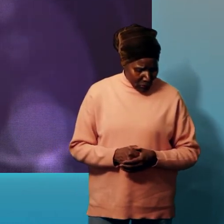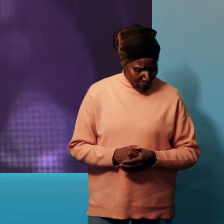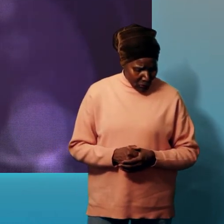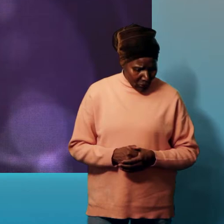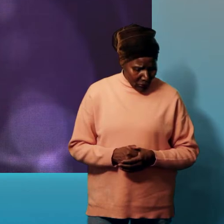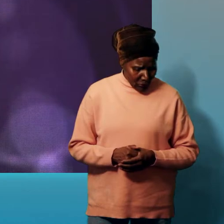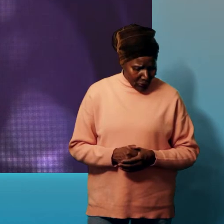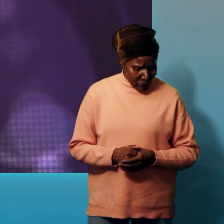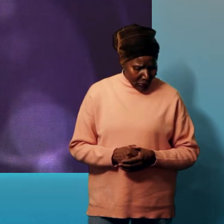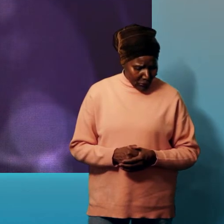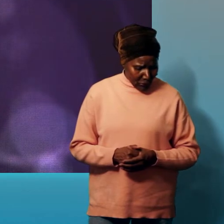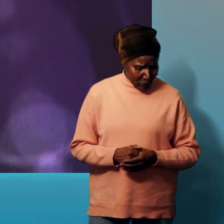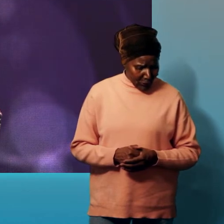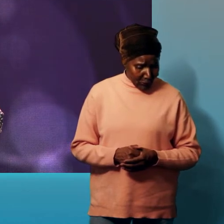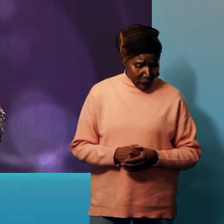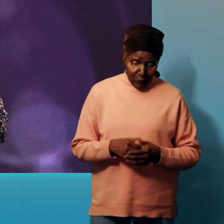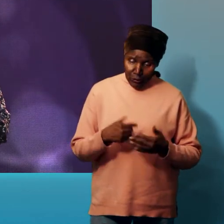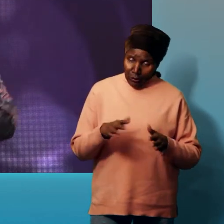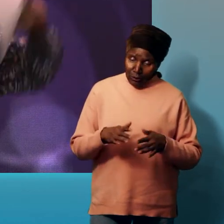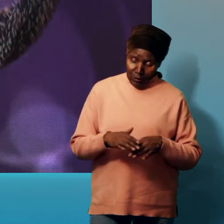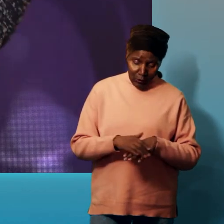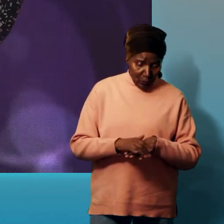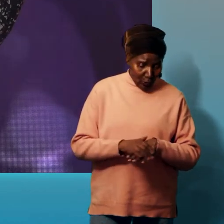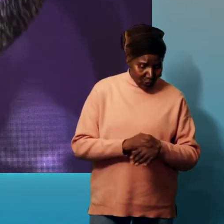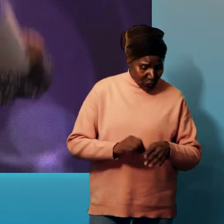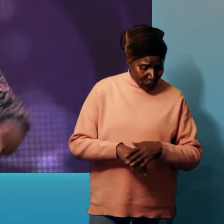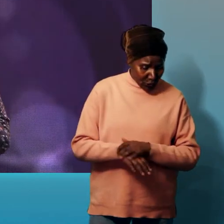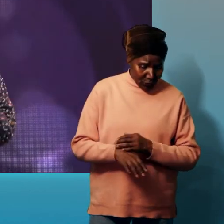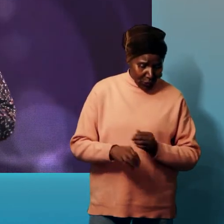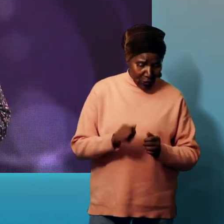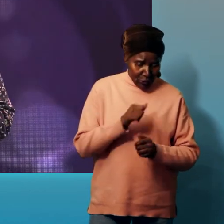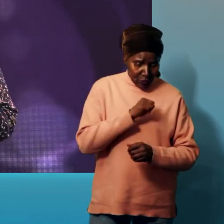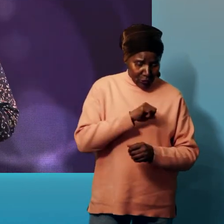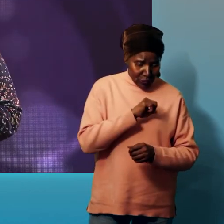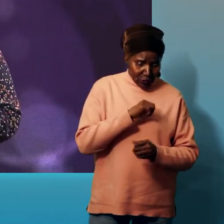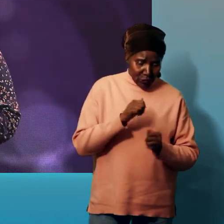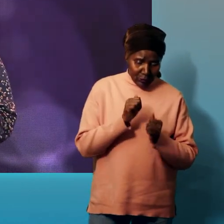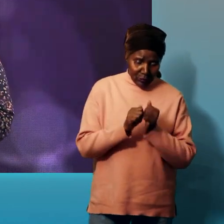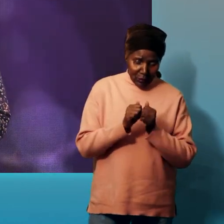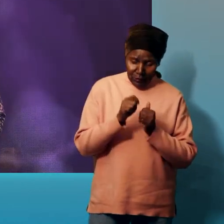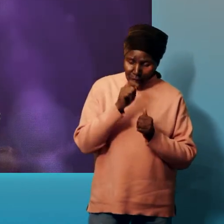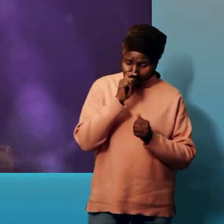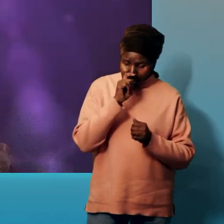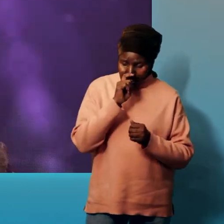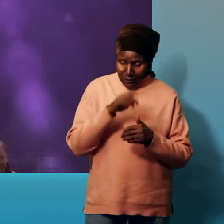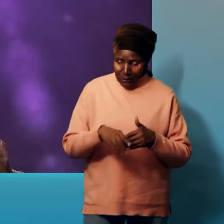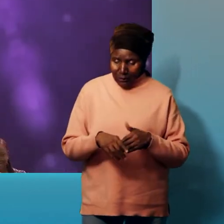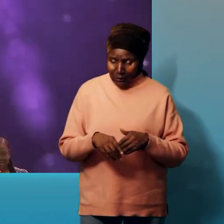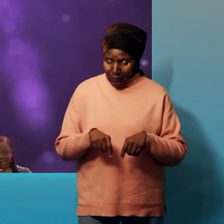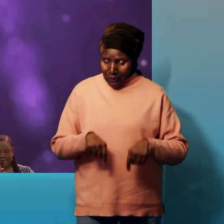sister, I mean. I've done it. Talk to my cell members.